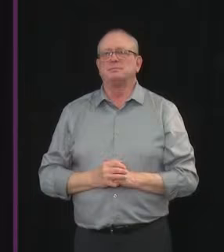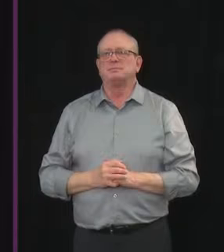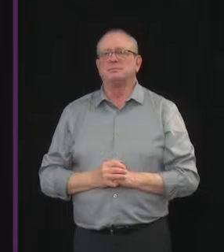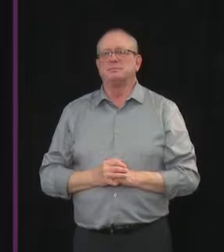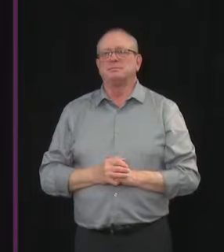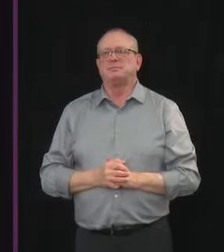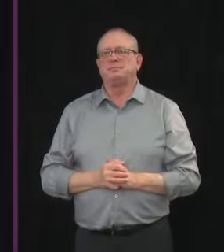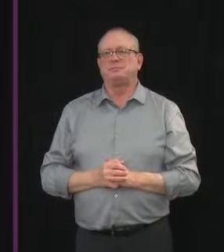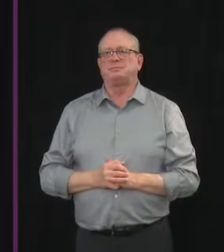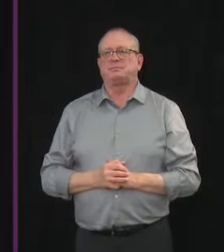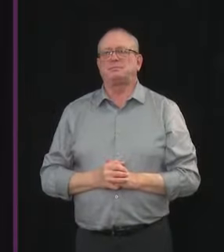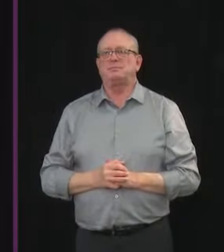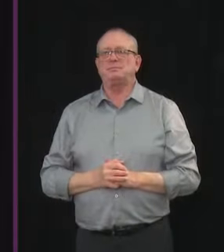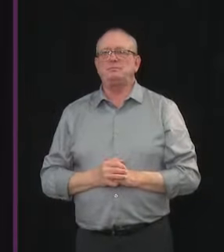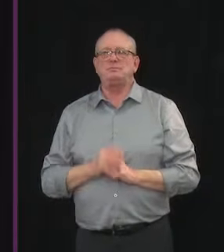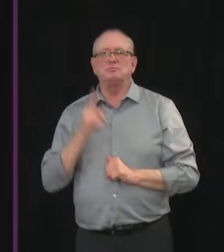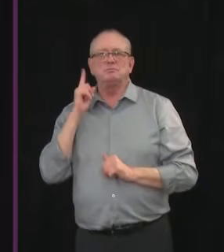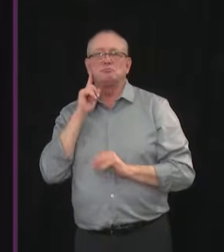Carrie, your line is open.